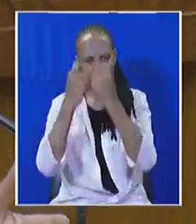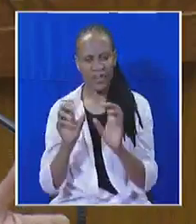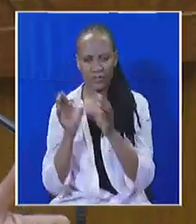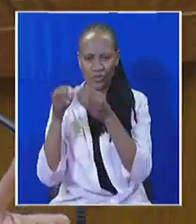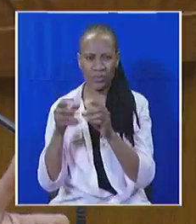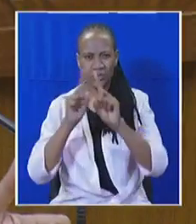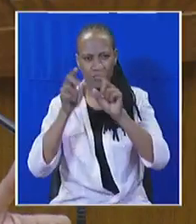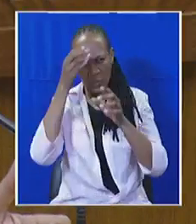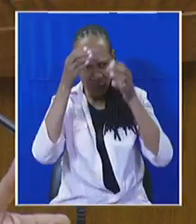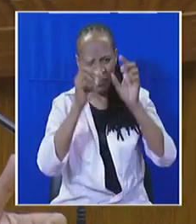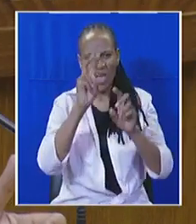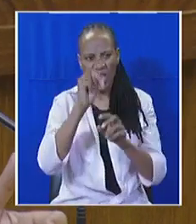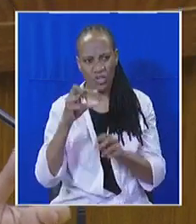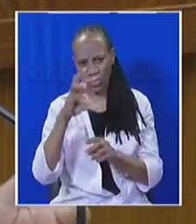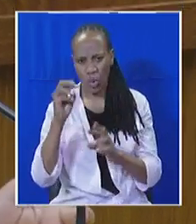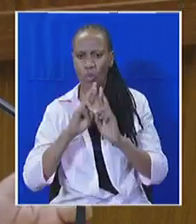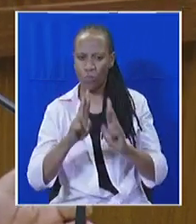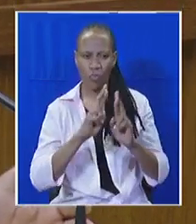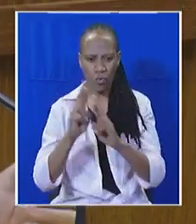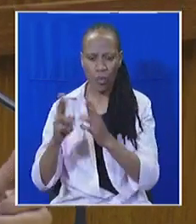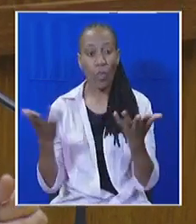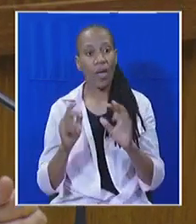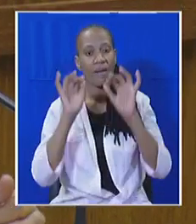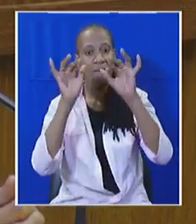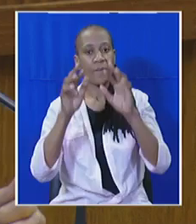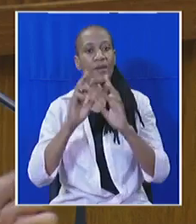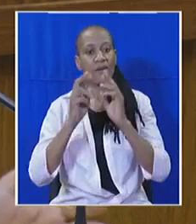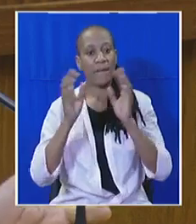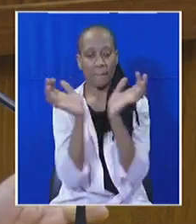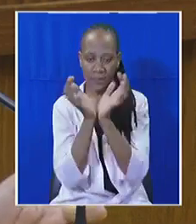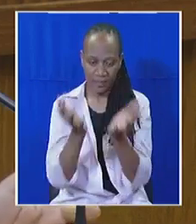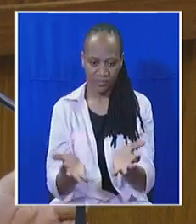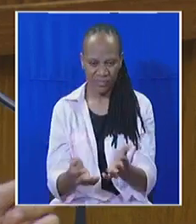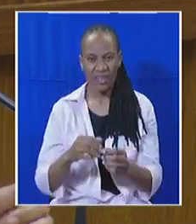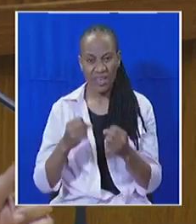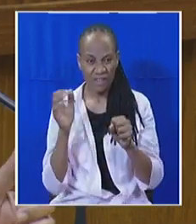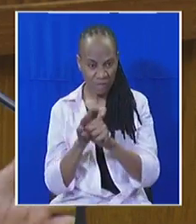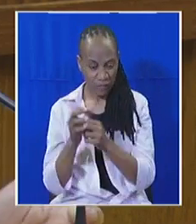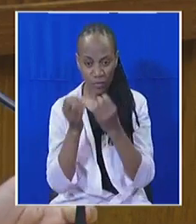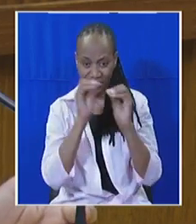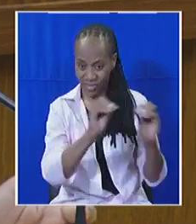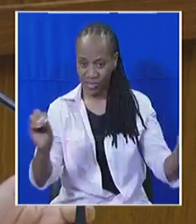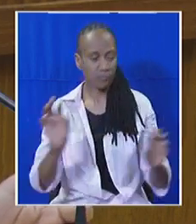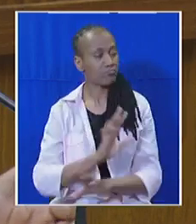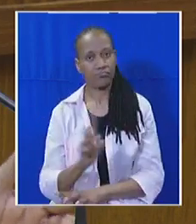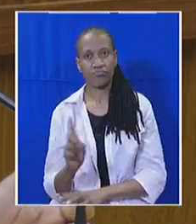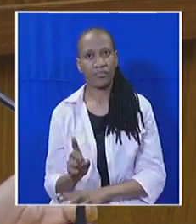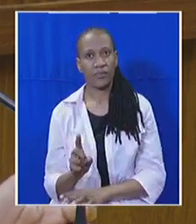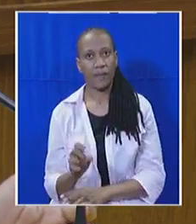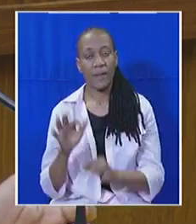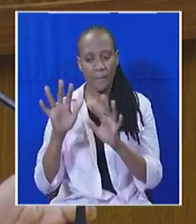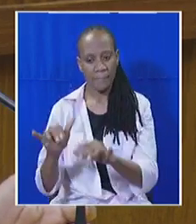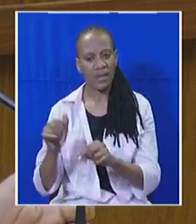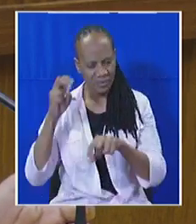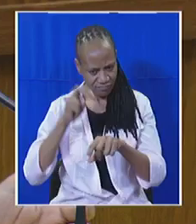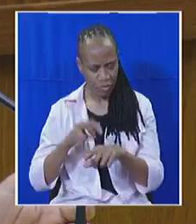and NGOs make representations to us in the public hearings. There weren't enough of them, and there weren't a wide enough range. And I think Parliament needs to do